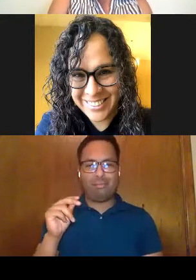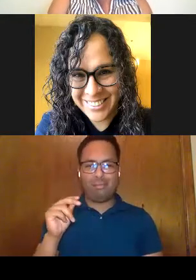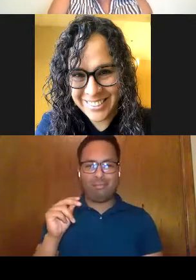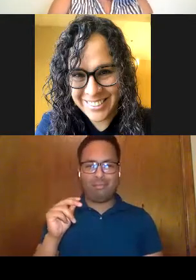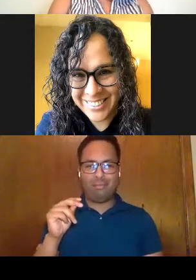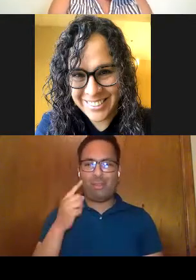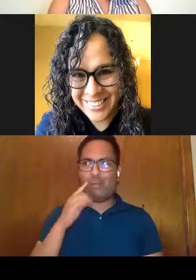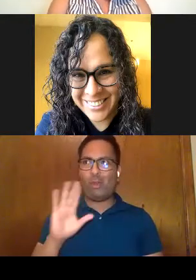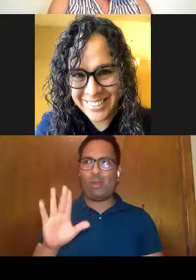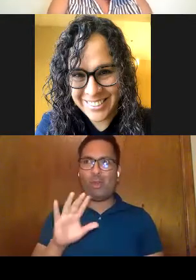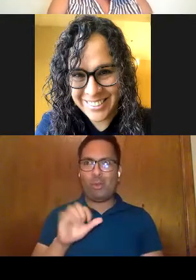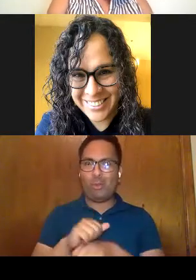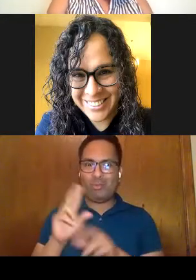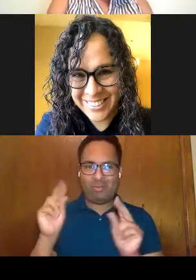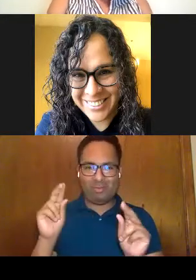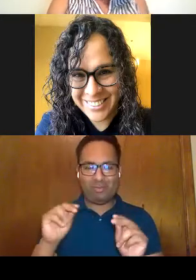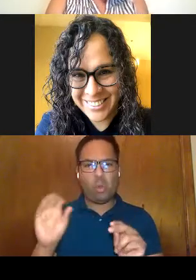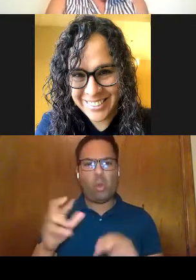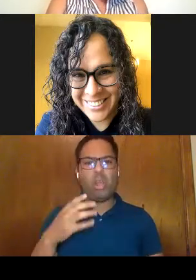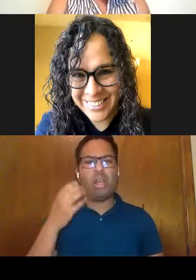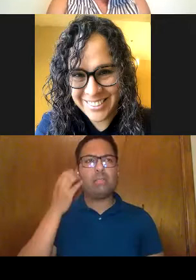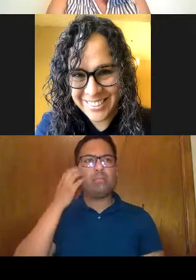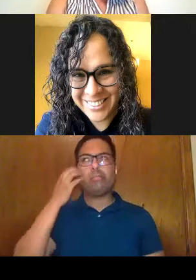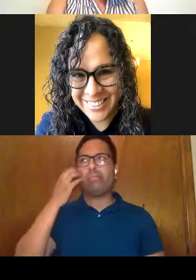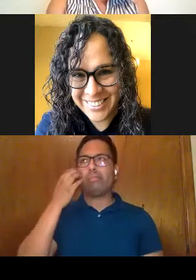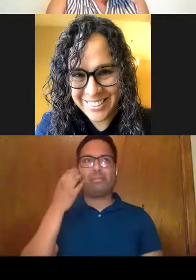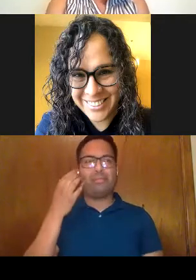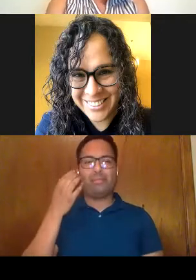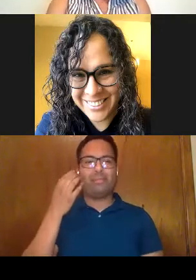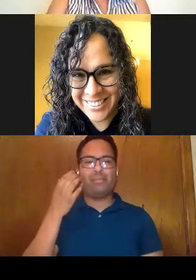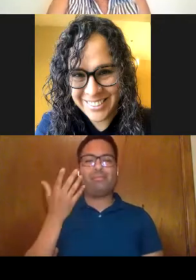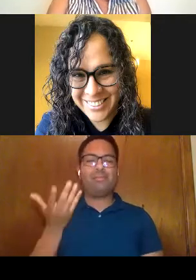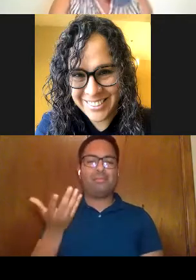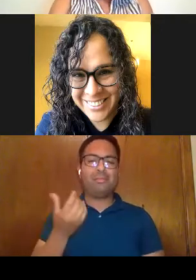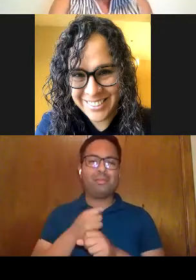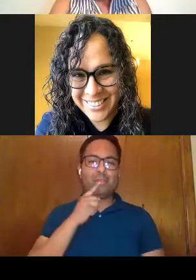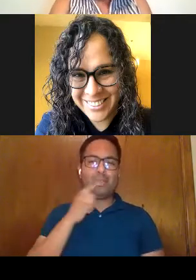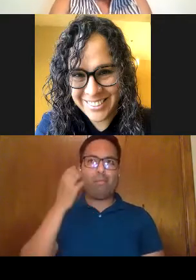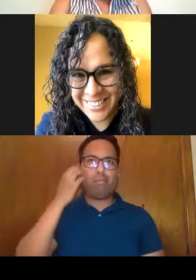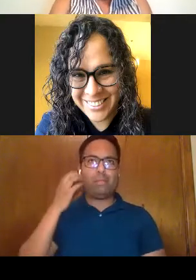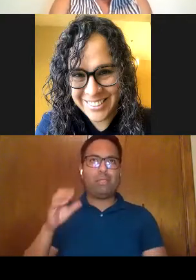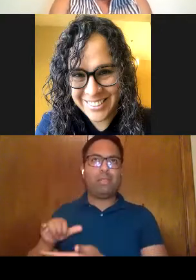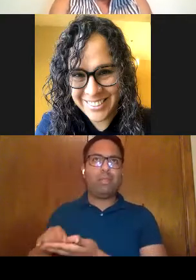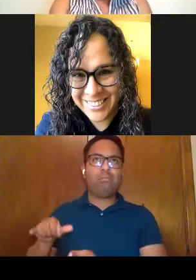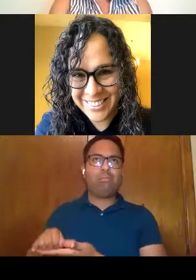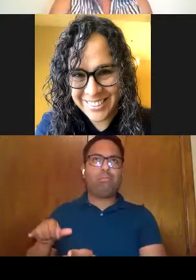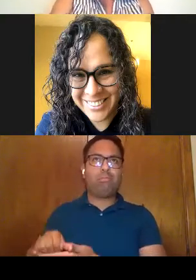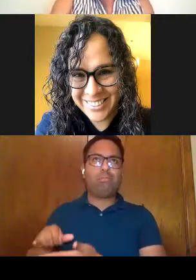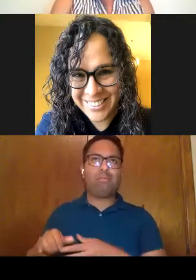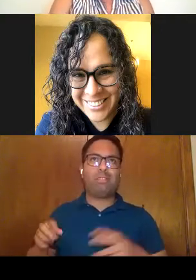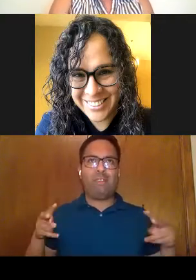How about the cell phone? Do make sure you turn off your phone ringer or any other distractions around